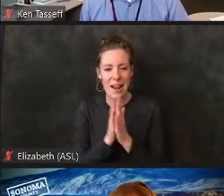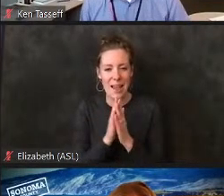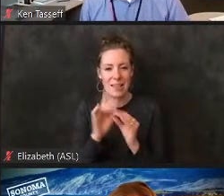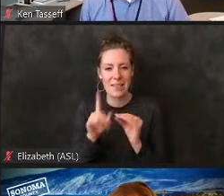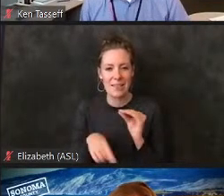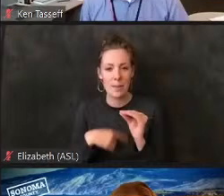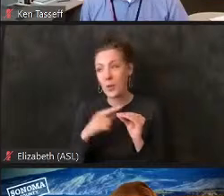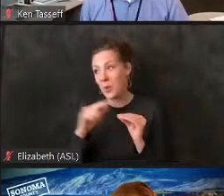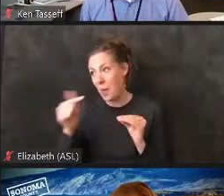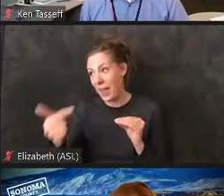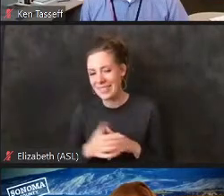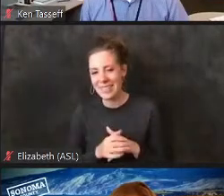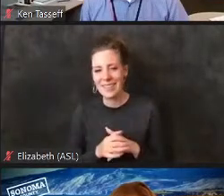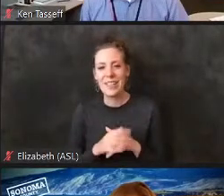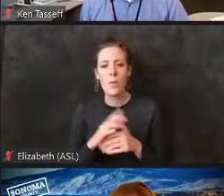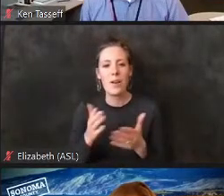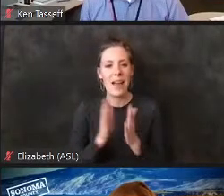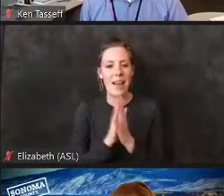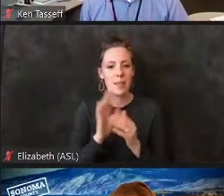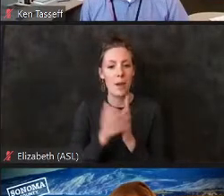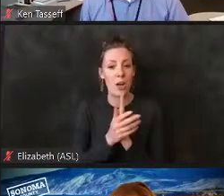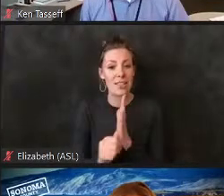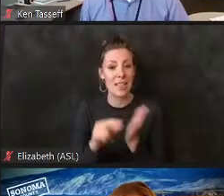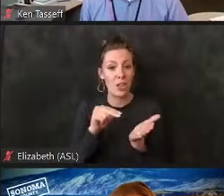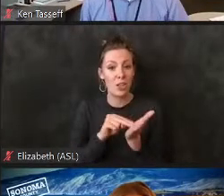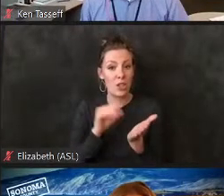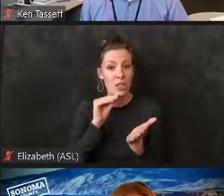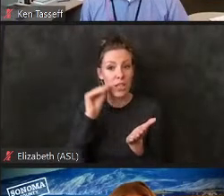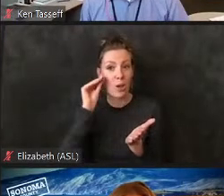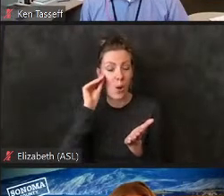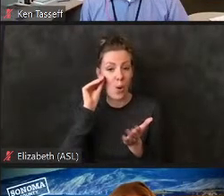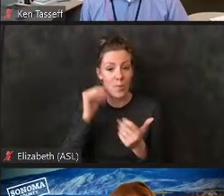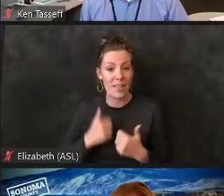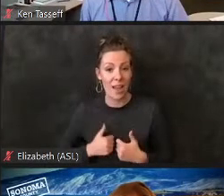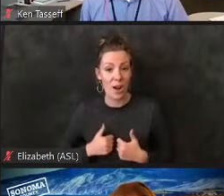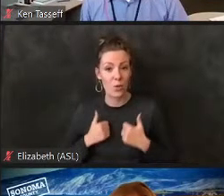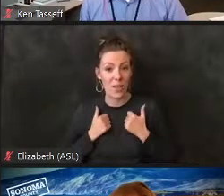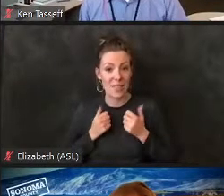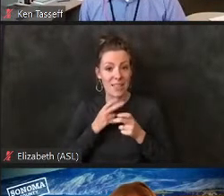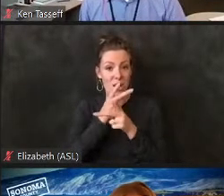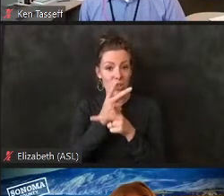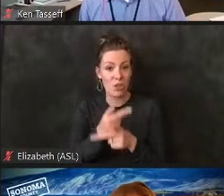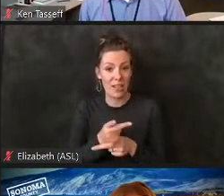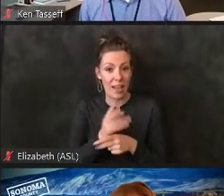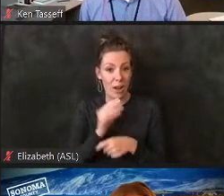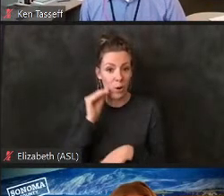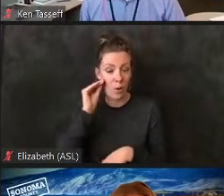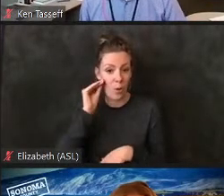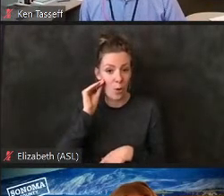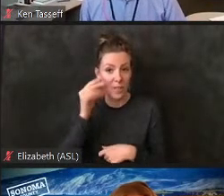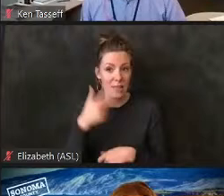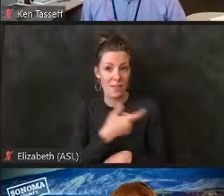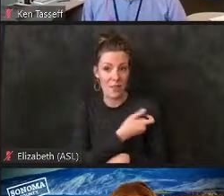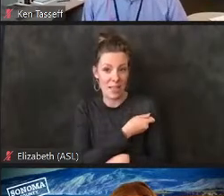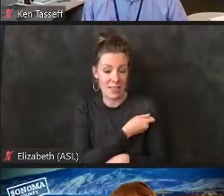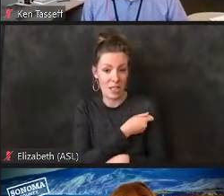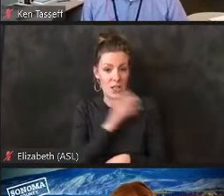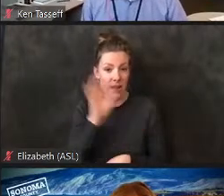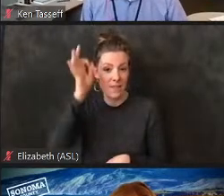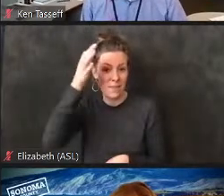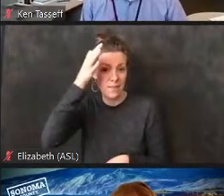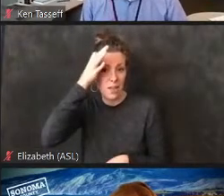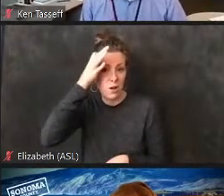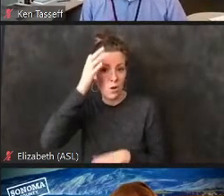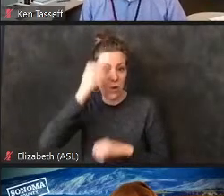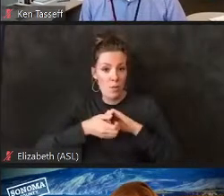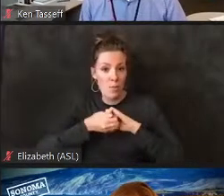Go ahead. About our skilled nursing facilities and our residential care facilities and the vaccination, the federal.